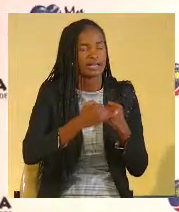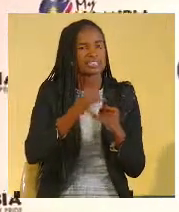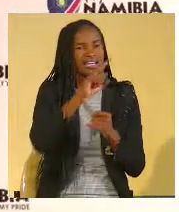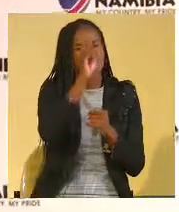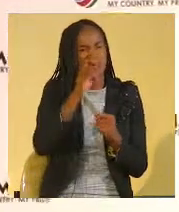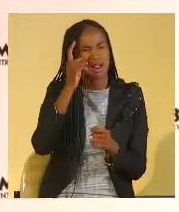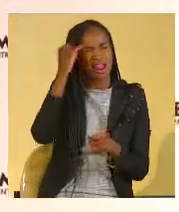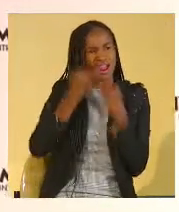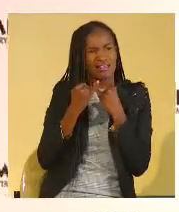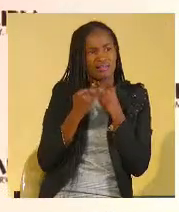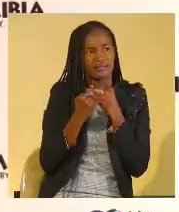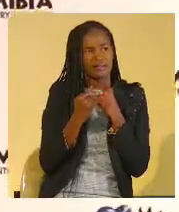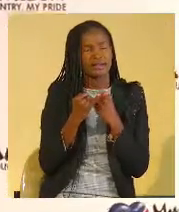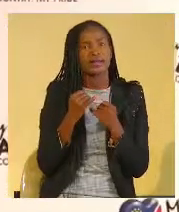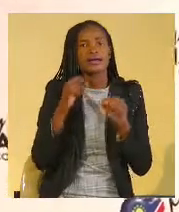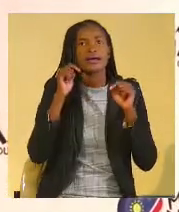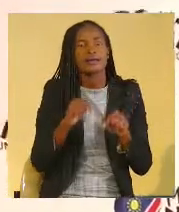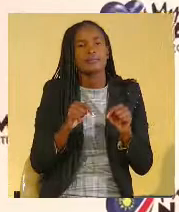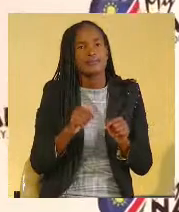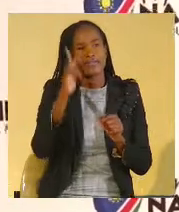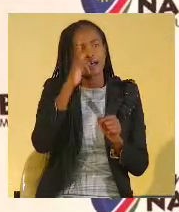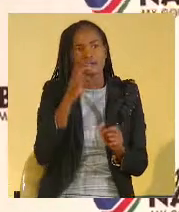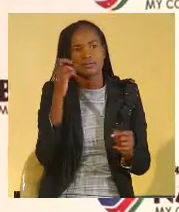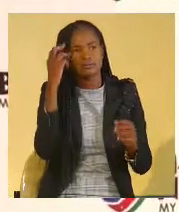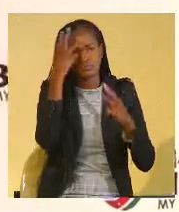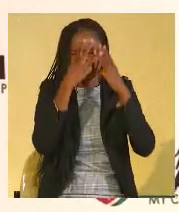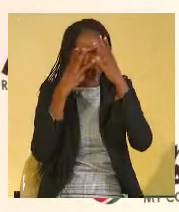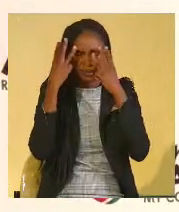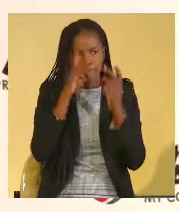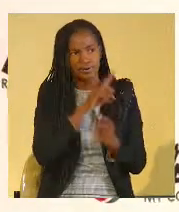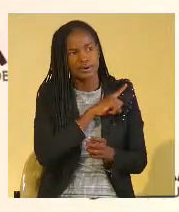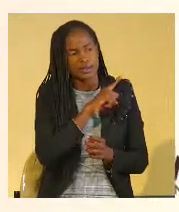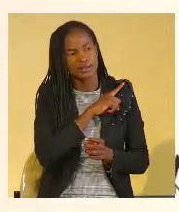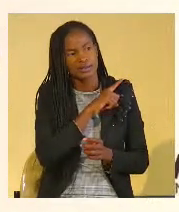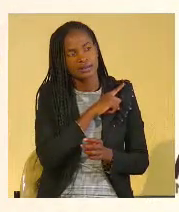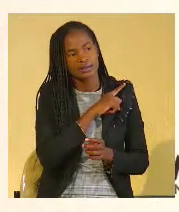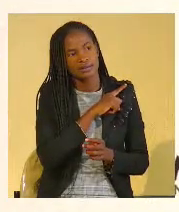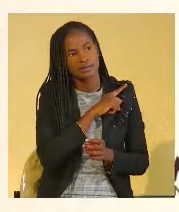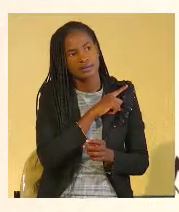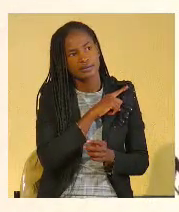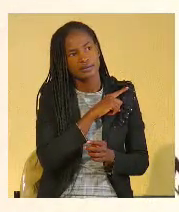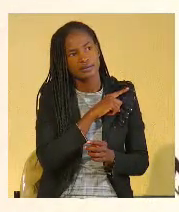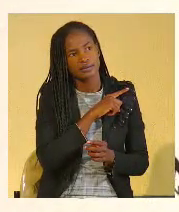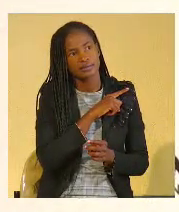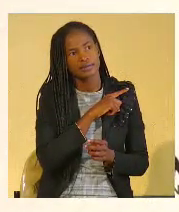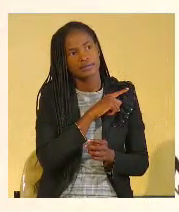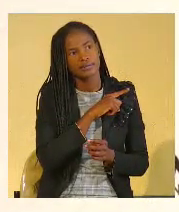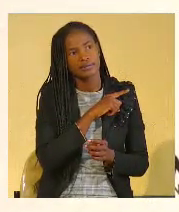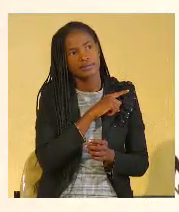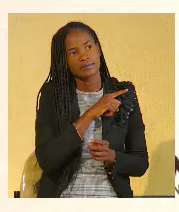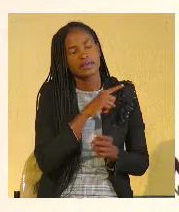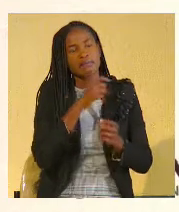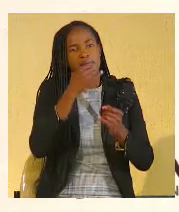doubt about government's interventions in which have actually shown results in handling COVID-19.